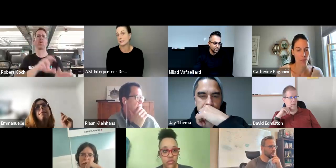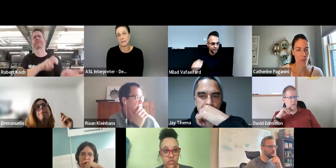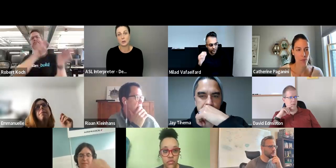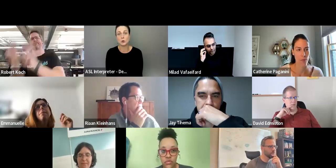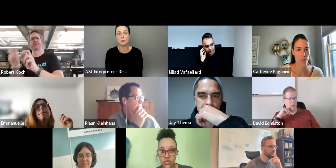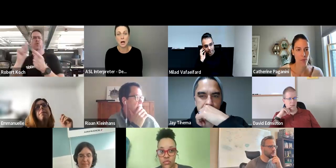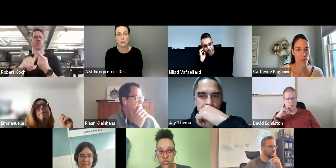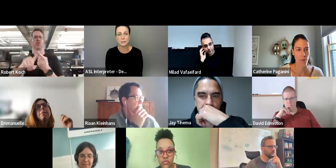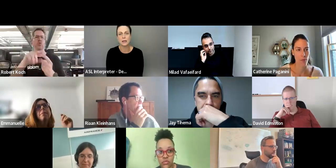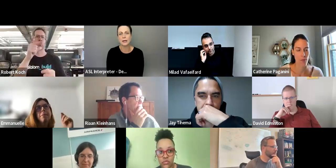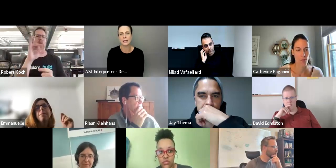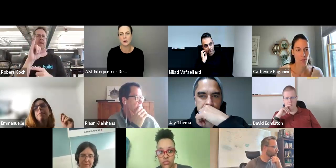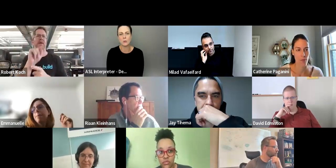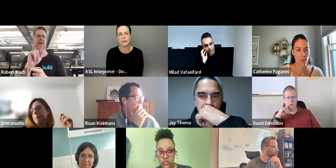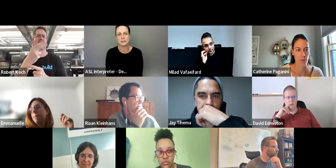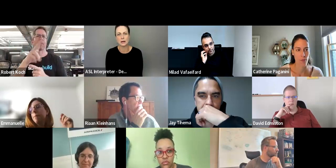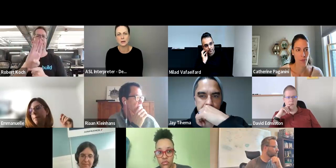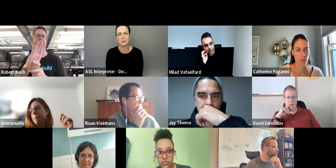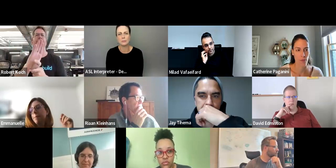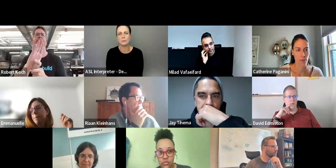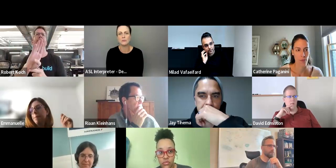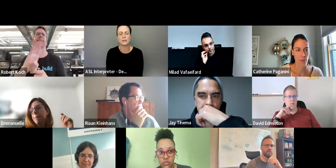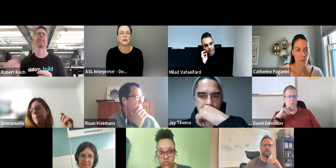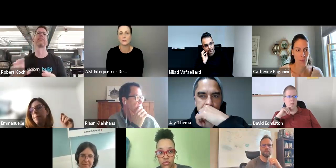It's, as I said, on Google Docs, and I can always